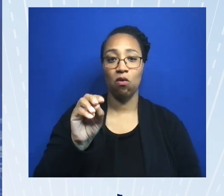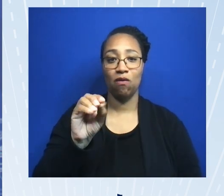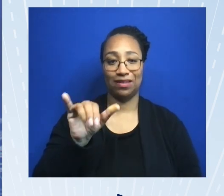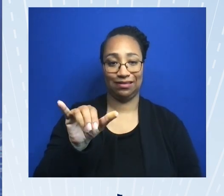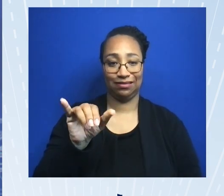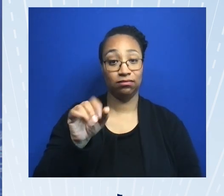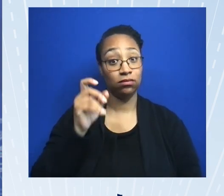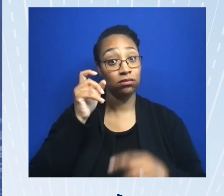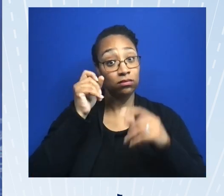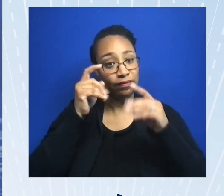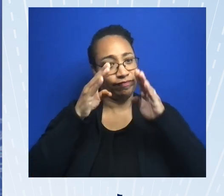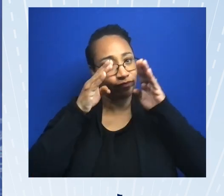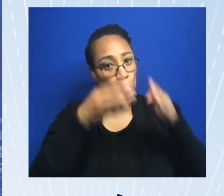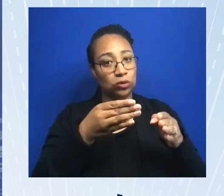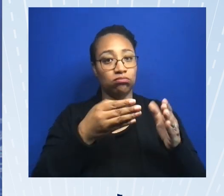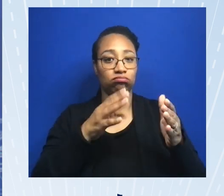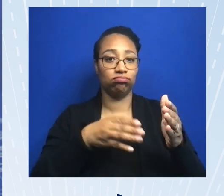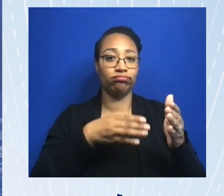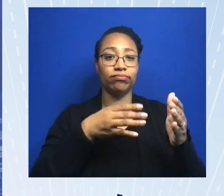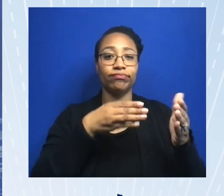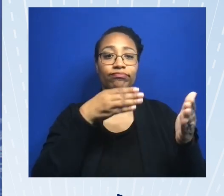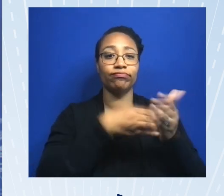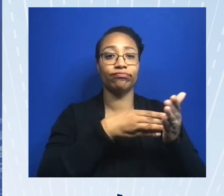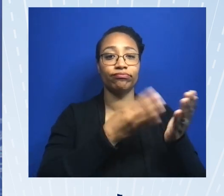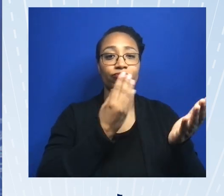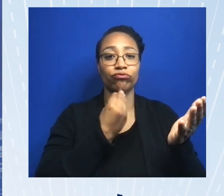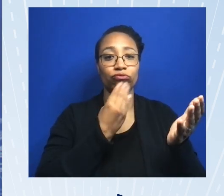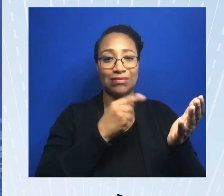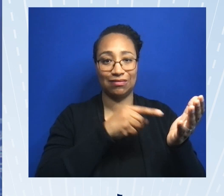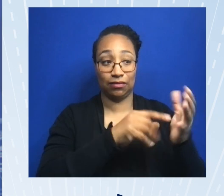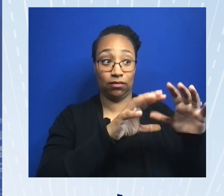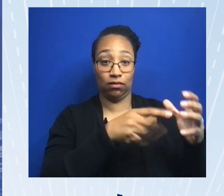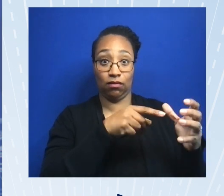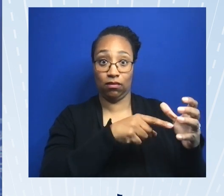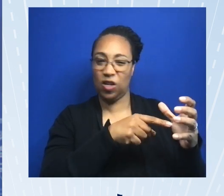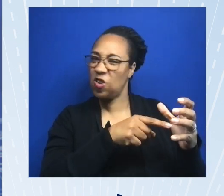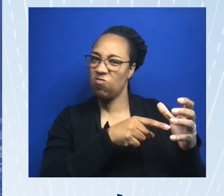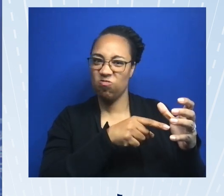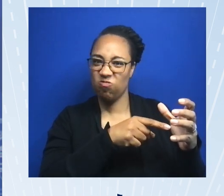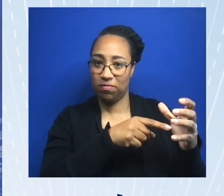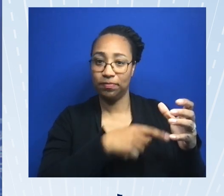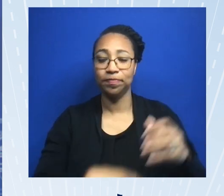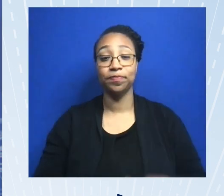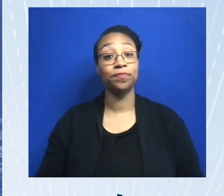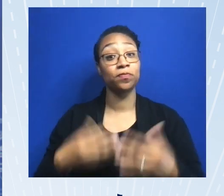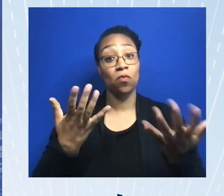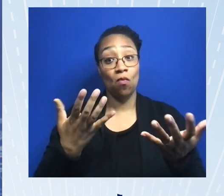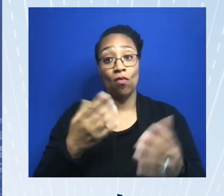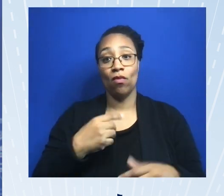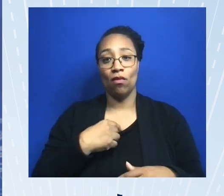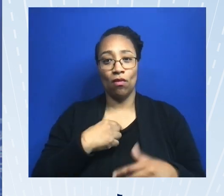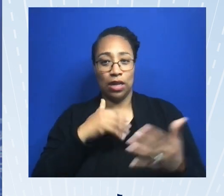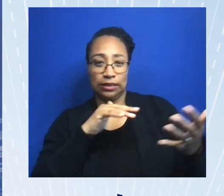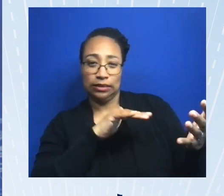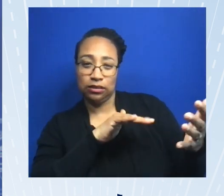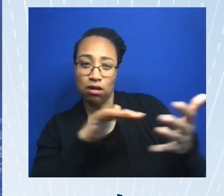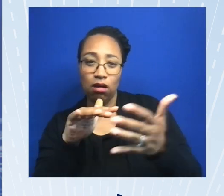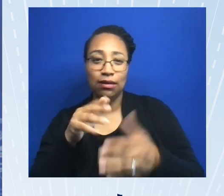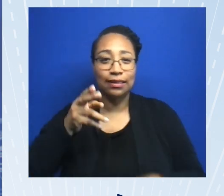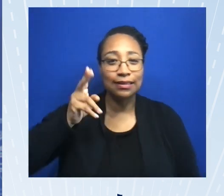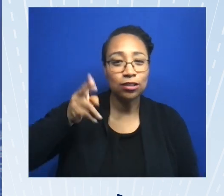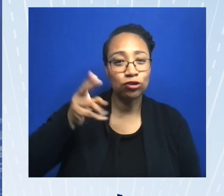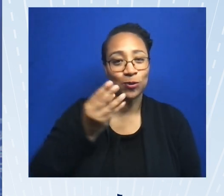service as a historian. And it is in both those capacities that I say, this is